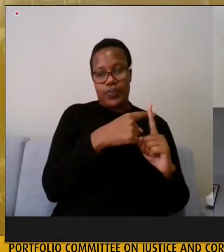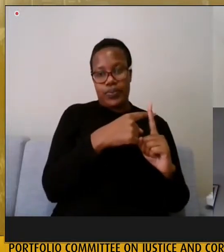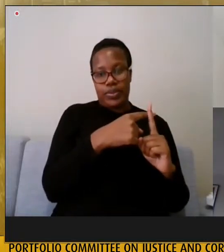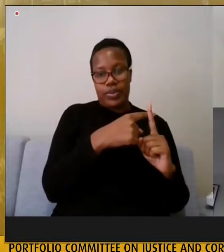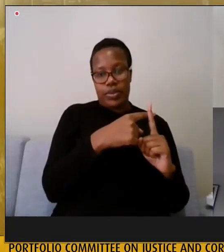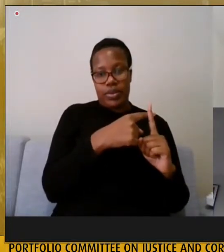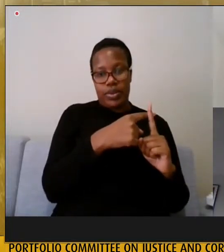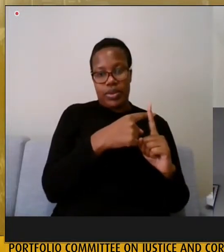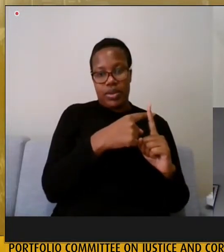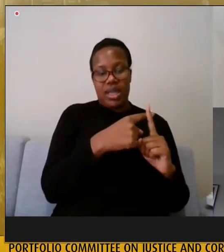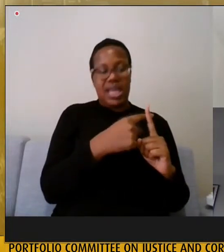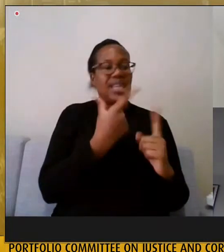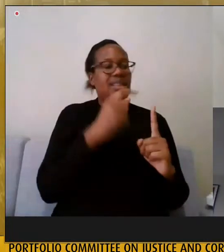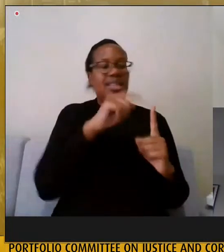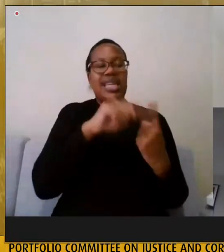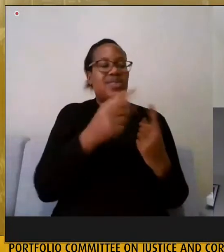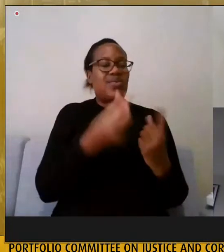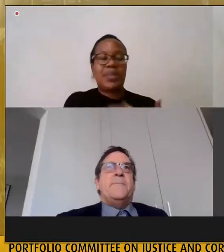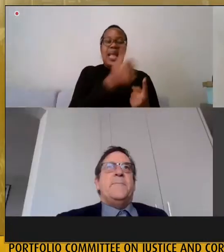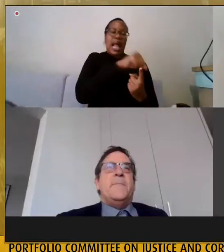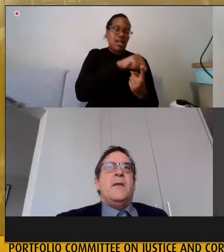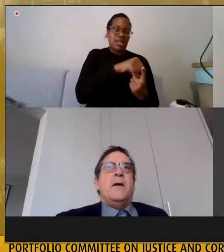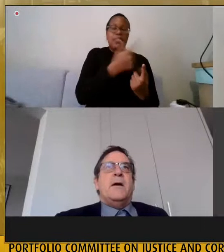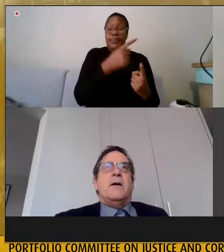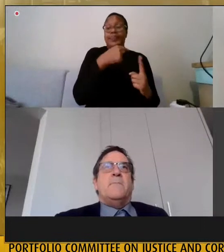test for something else, and